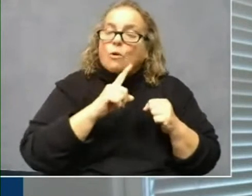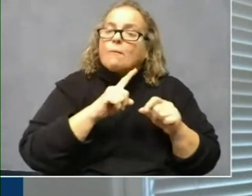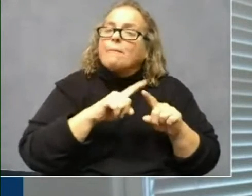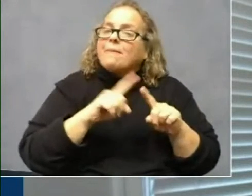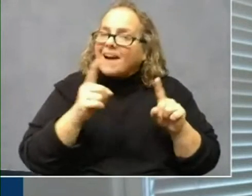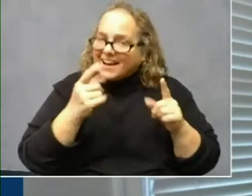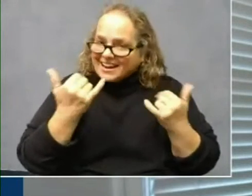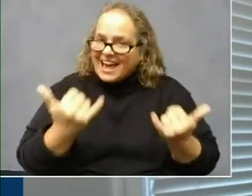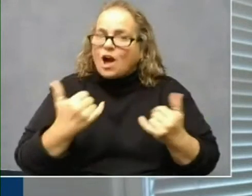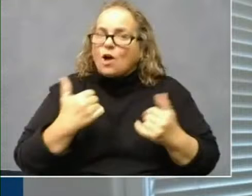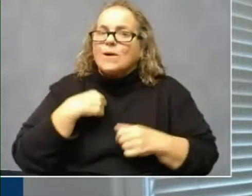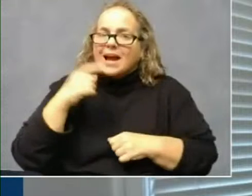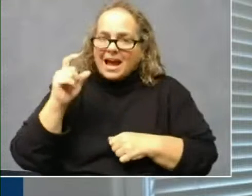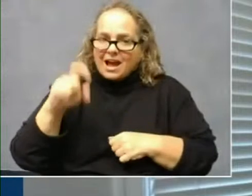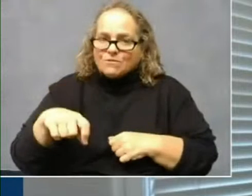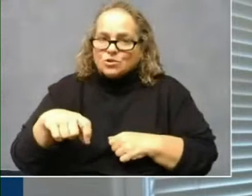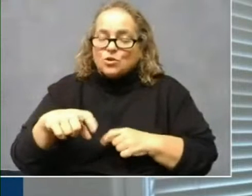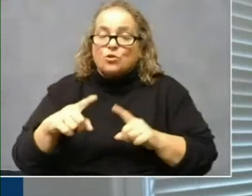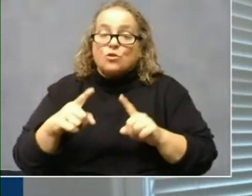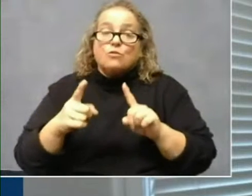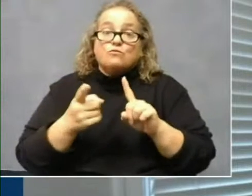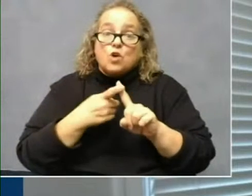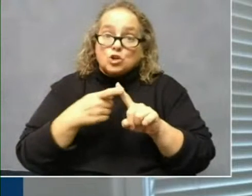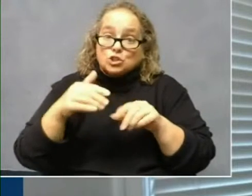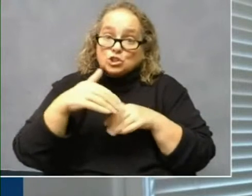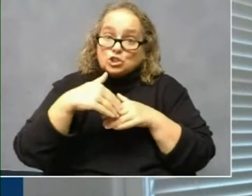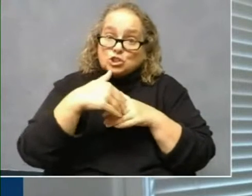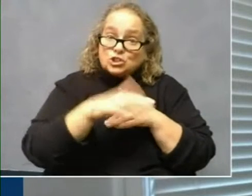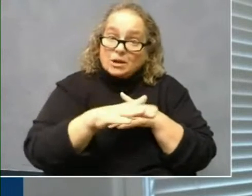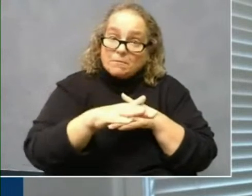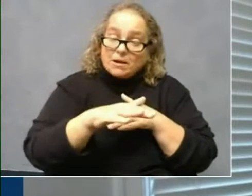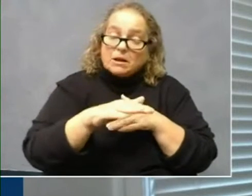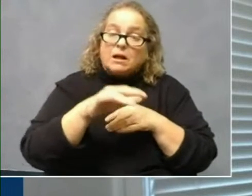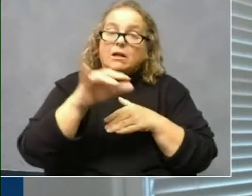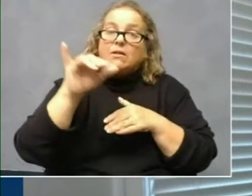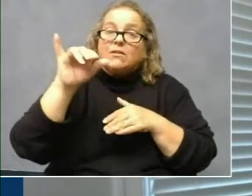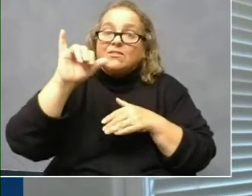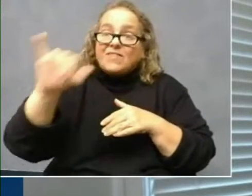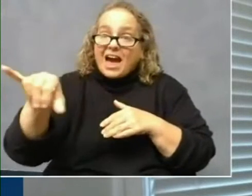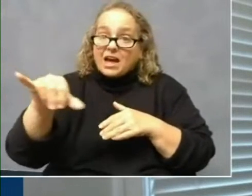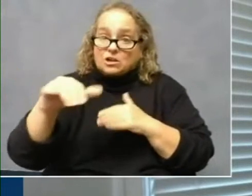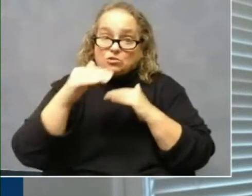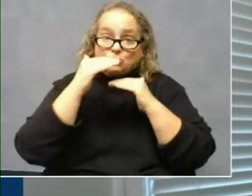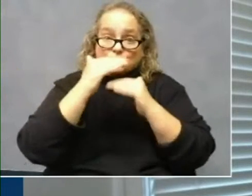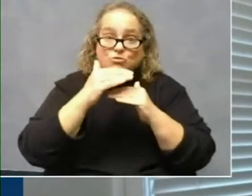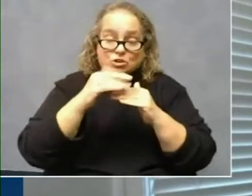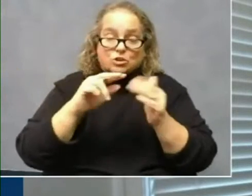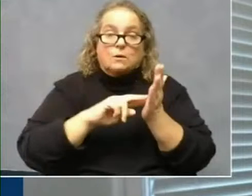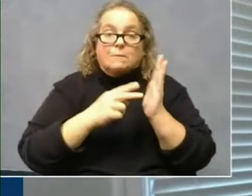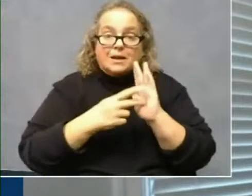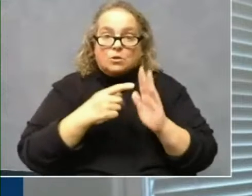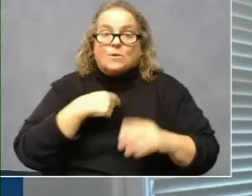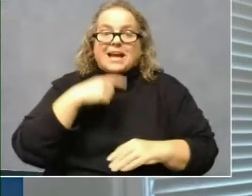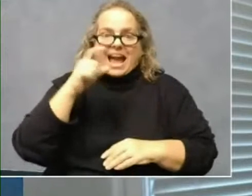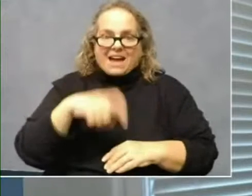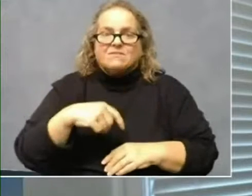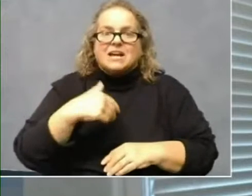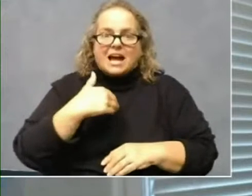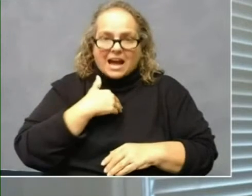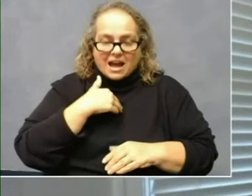that restriction was added less than a week before the program, before we had to put the allocations in the